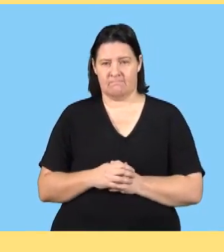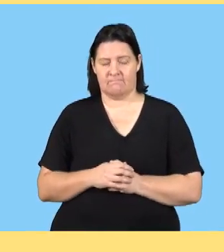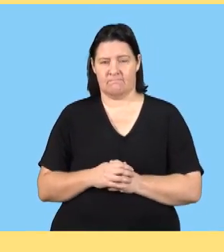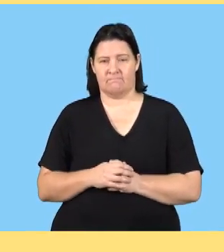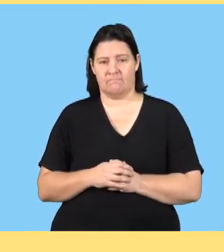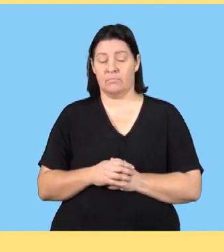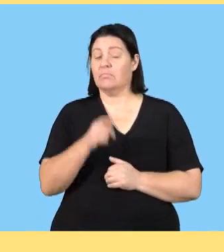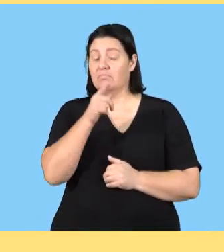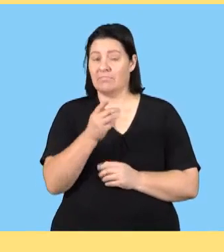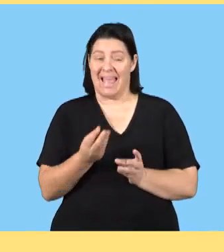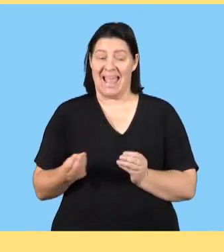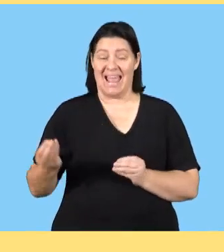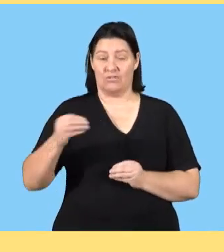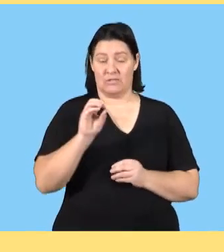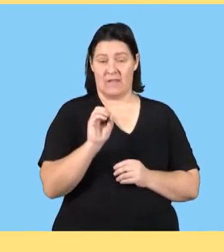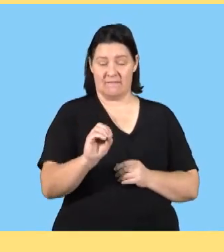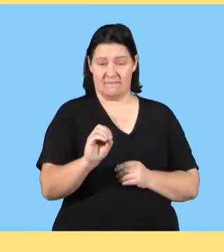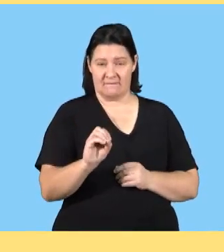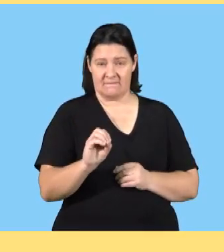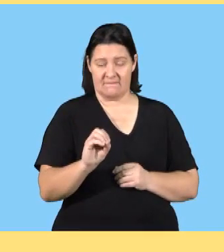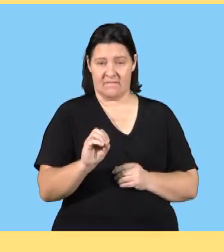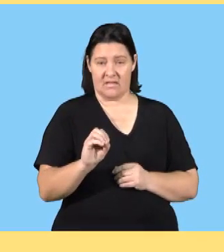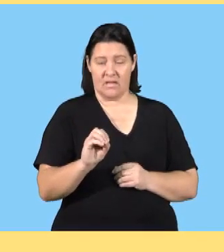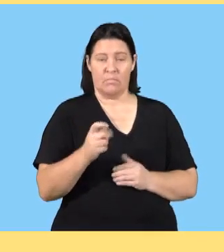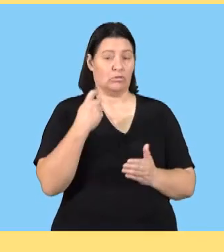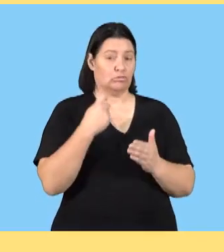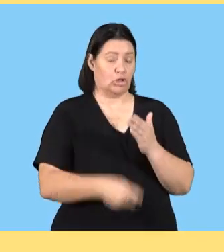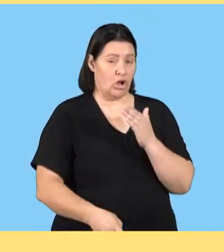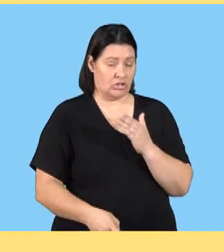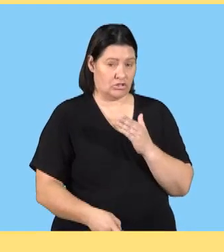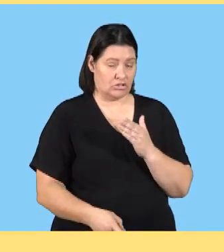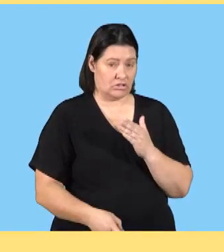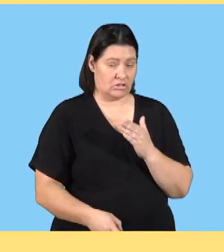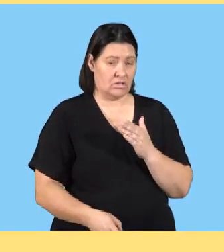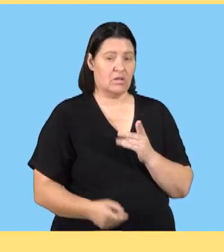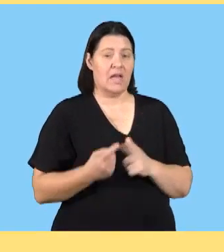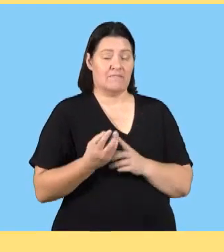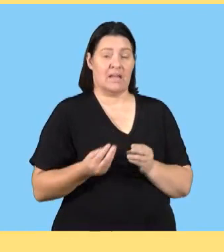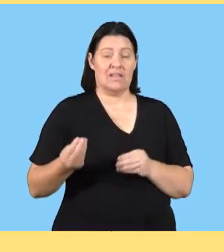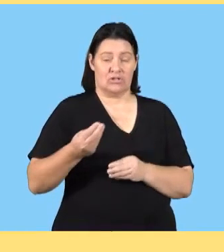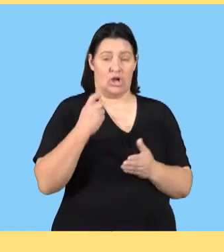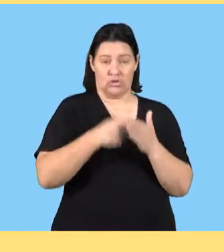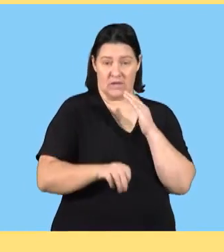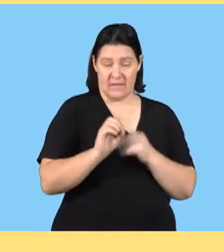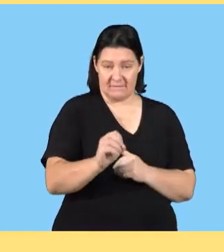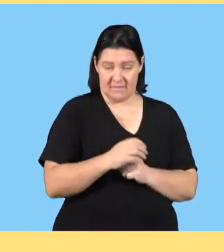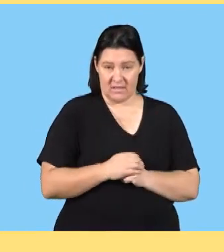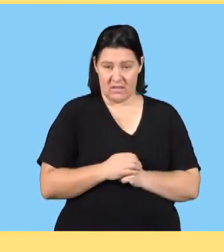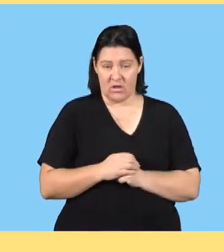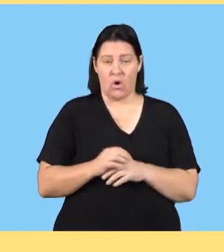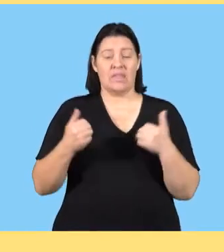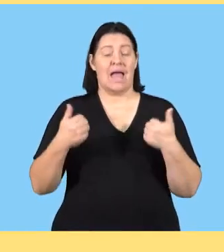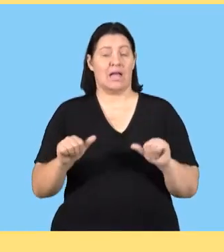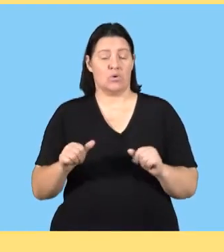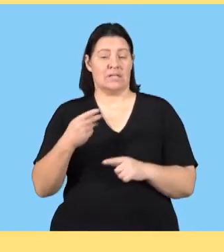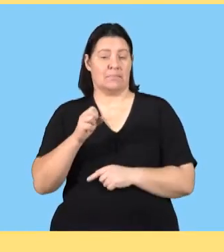Once there is interest which has been charged, once there's interest which has been charged